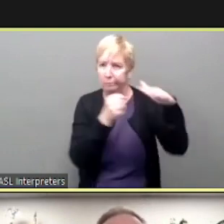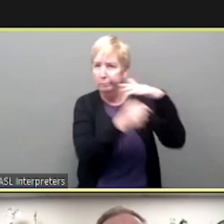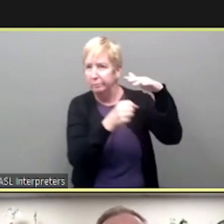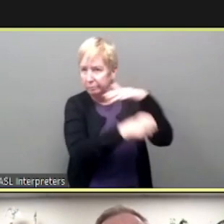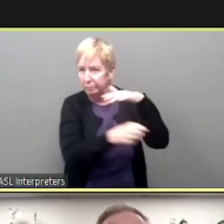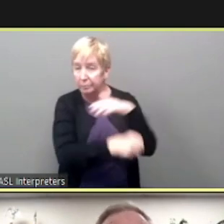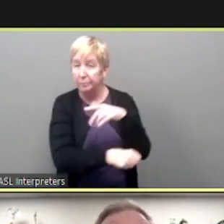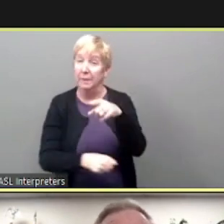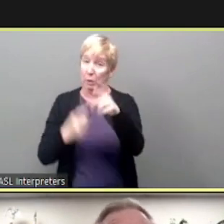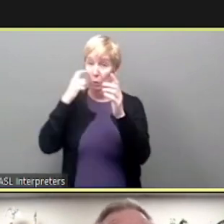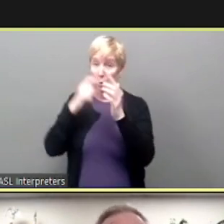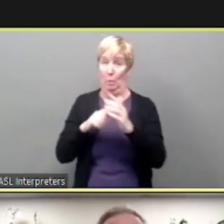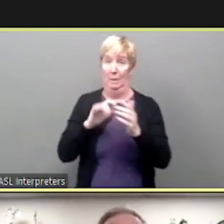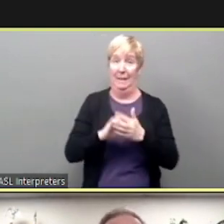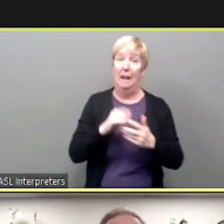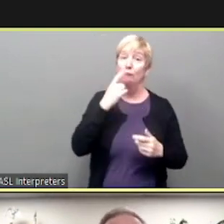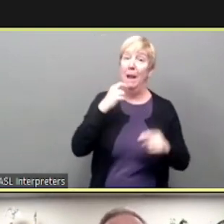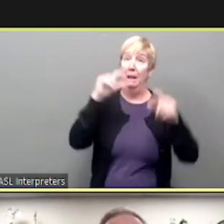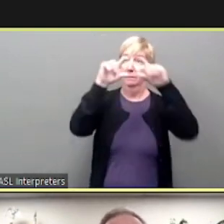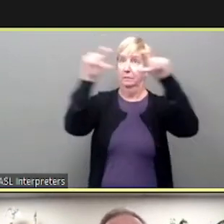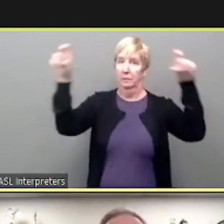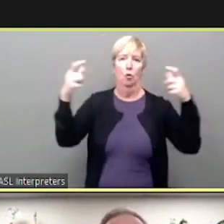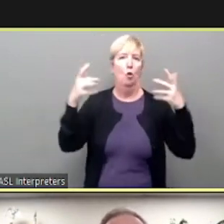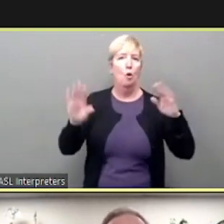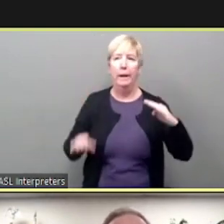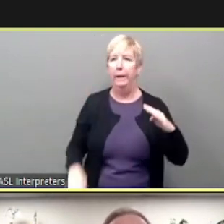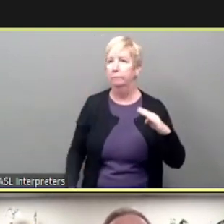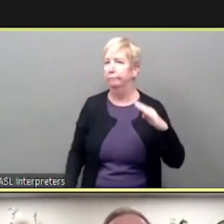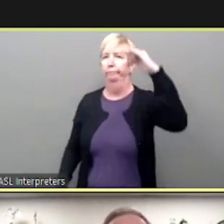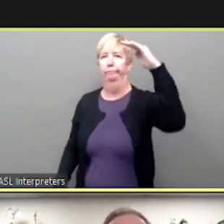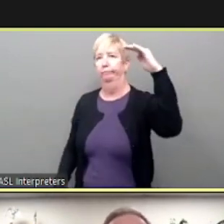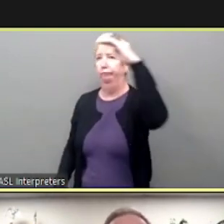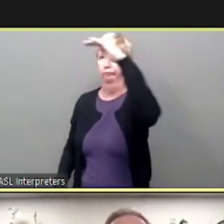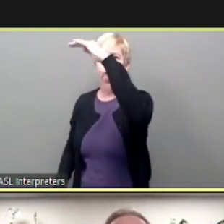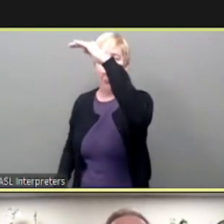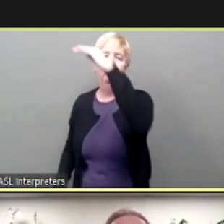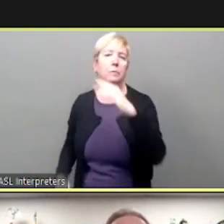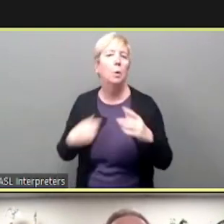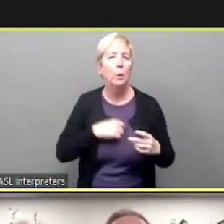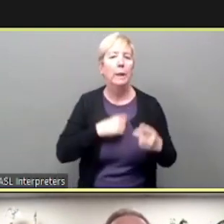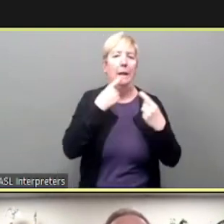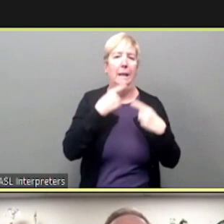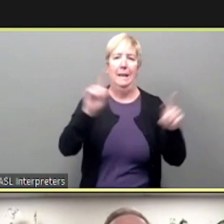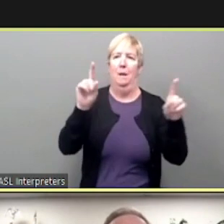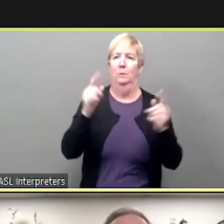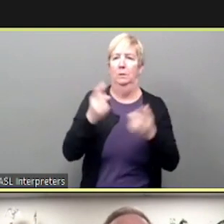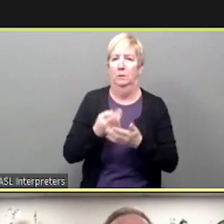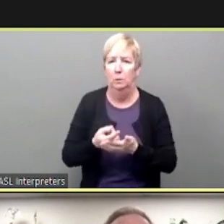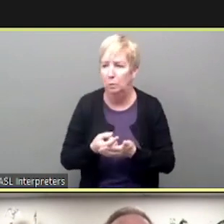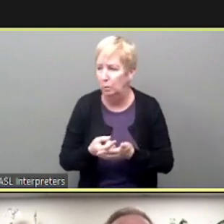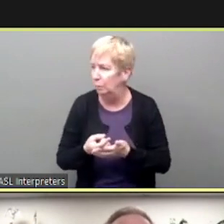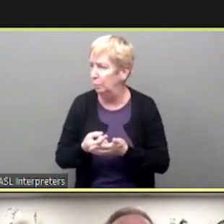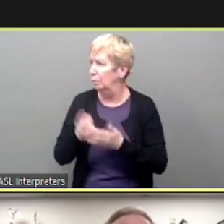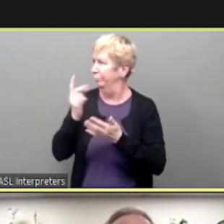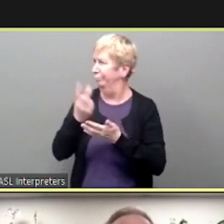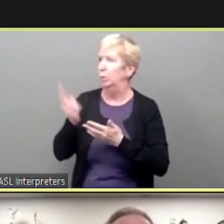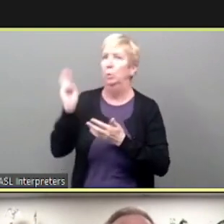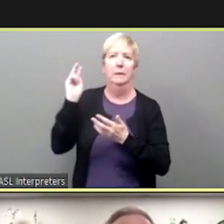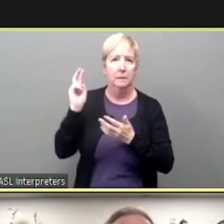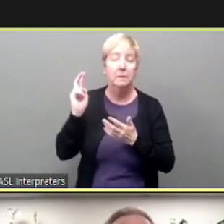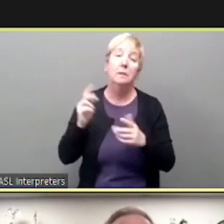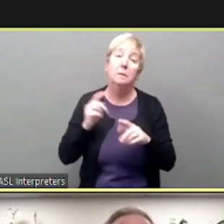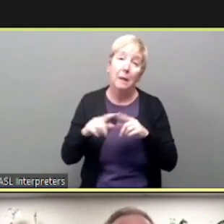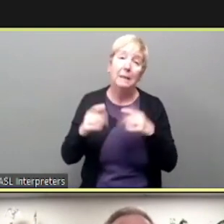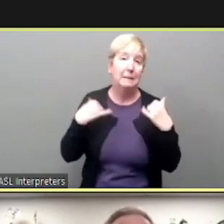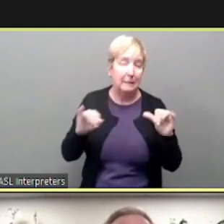range. As you all know, we declared that, issued public health orders almost 10 days ago. And so watching things very, very closely, working